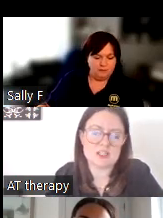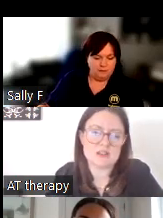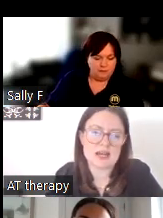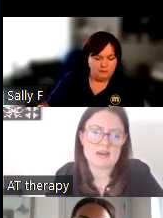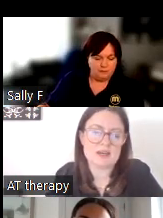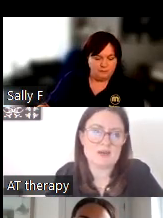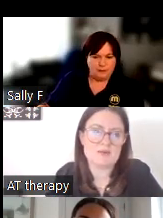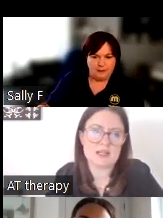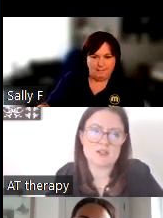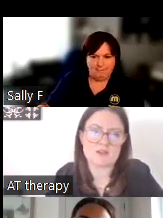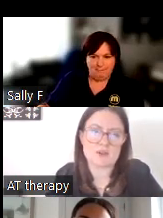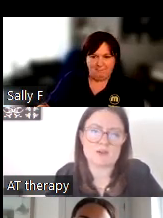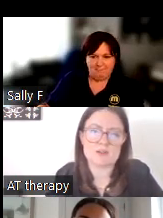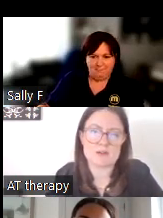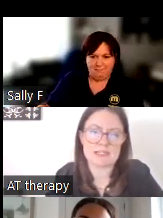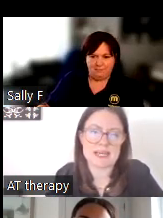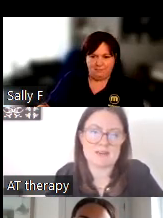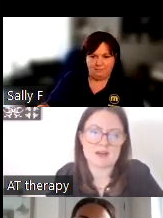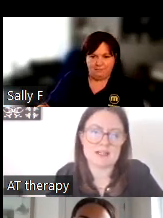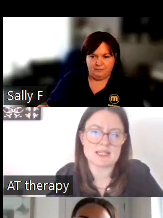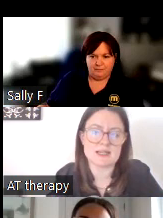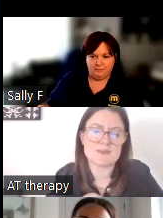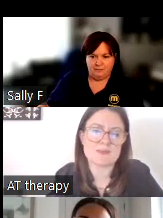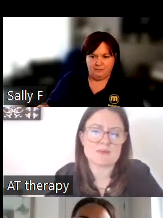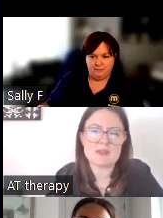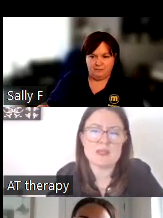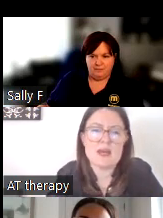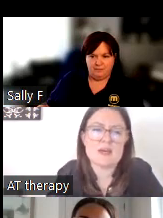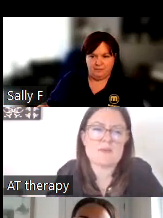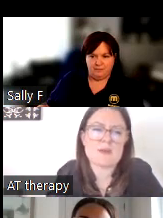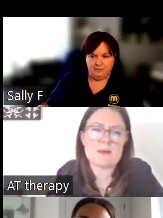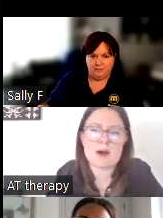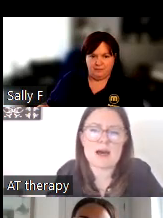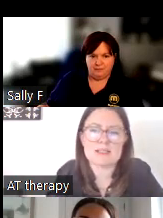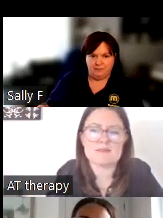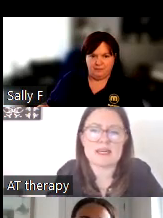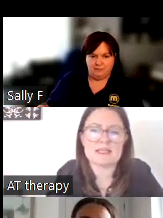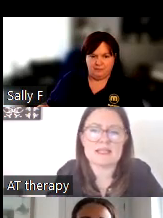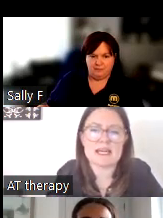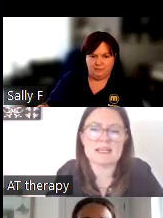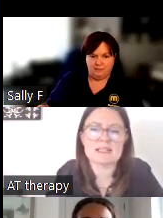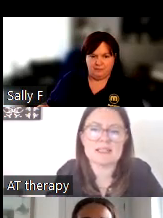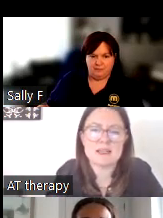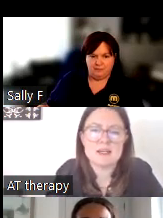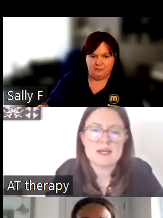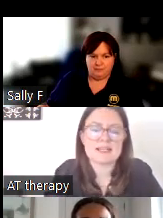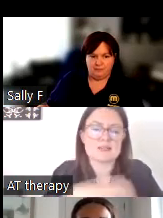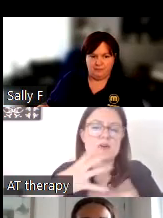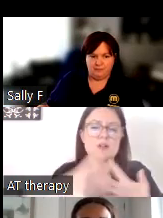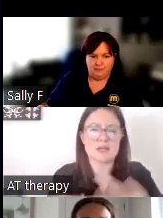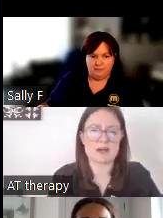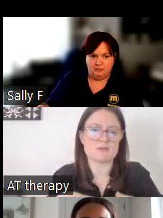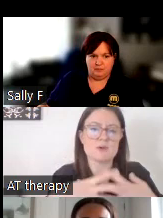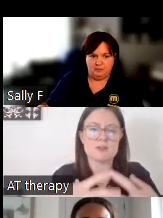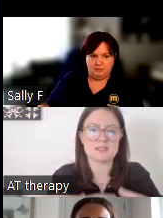and colleges should have a really strong focus on safeguarding. And part of this is, it's